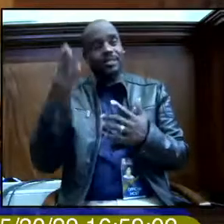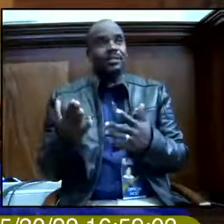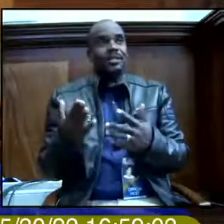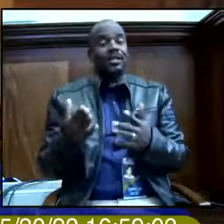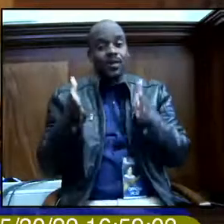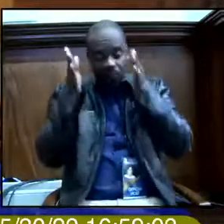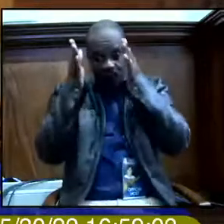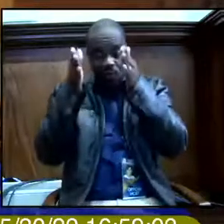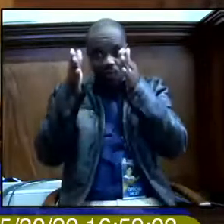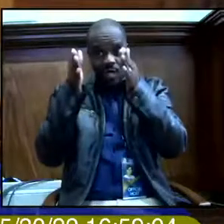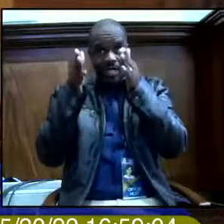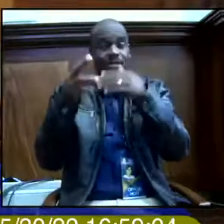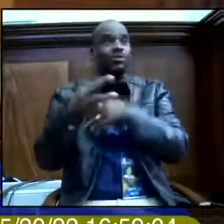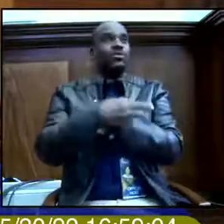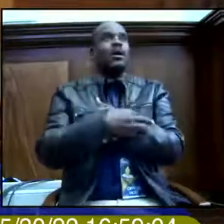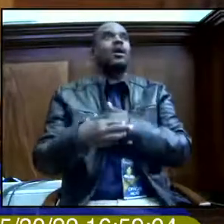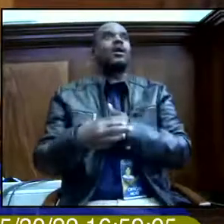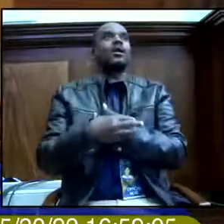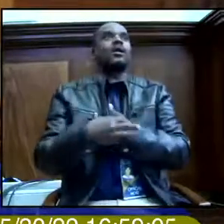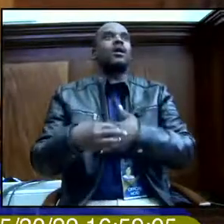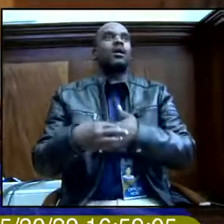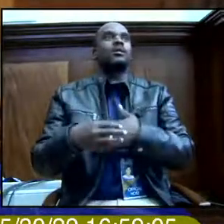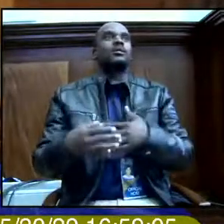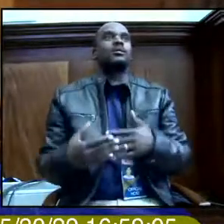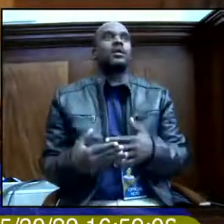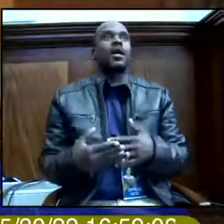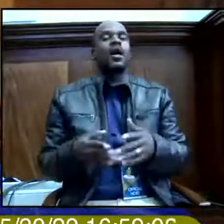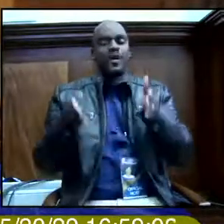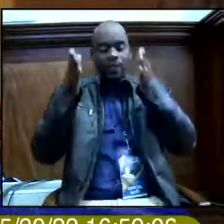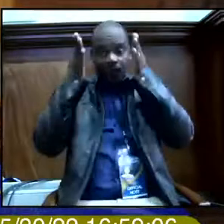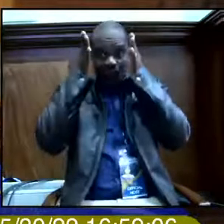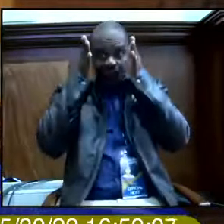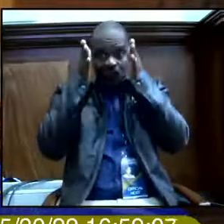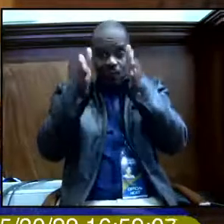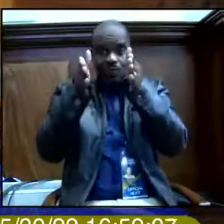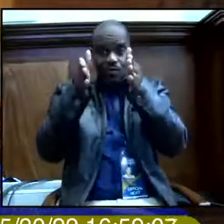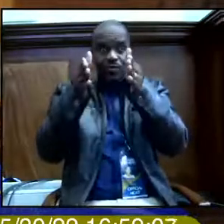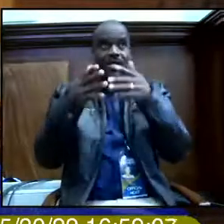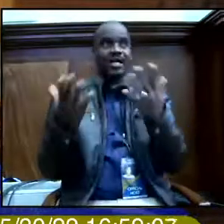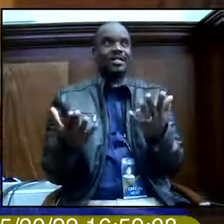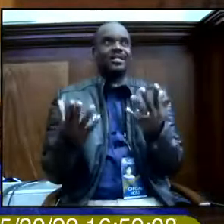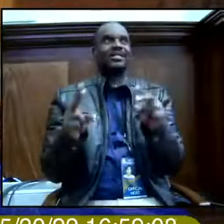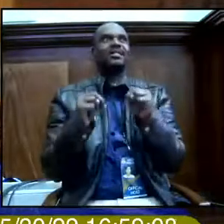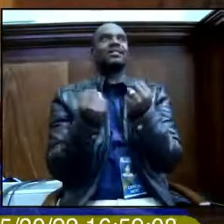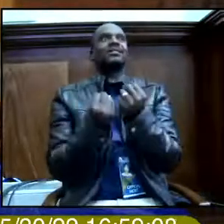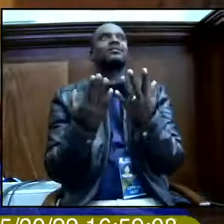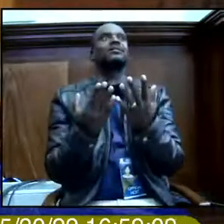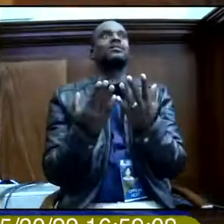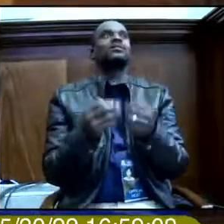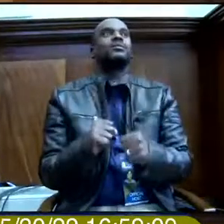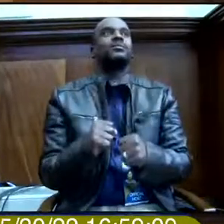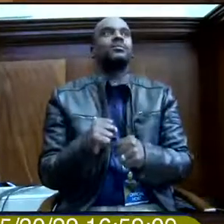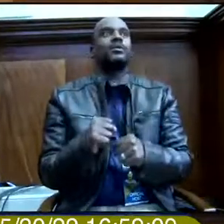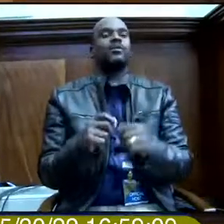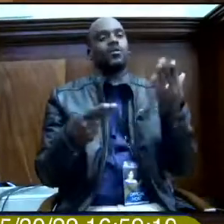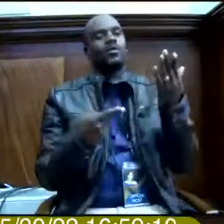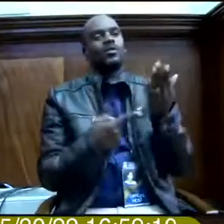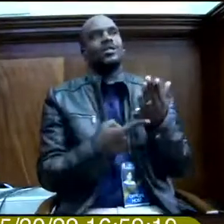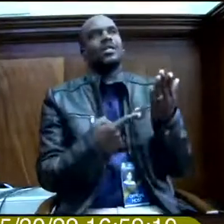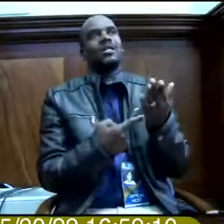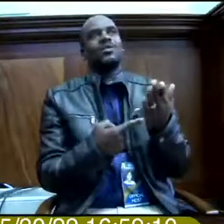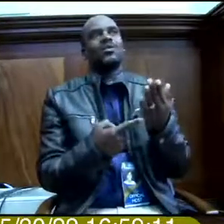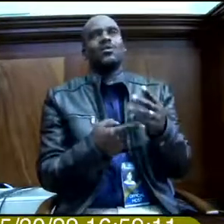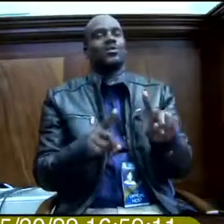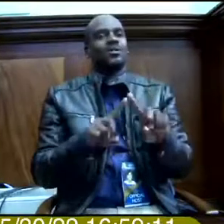agriculture these other asian countries they focused on industrialization and china focused on technology but